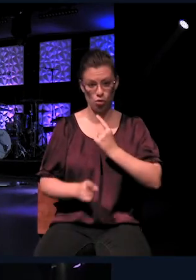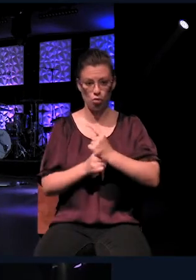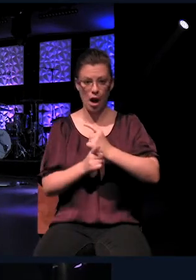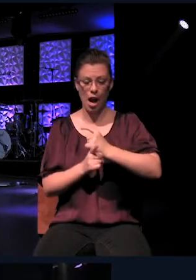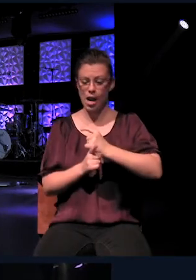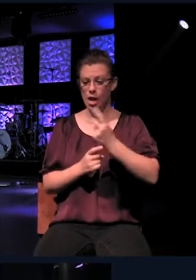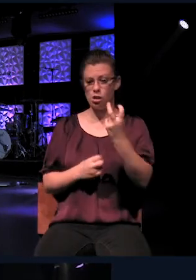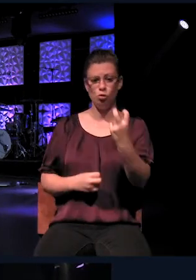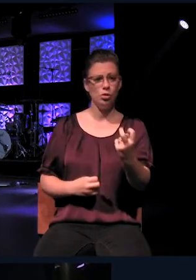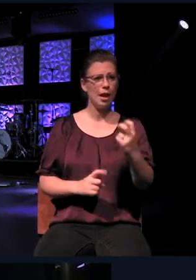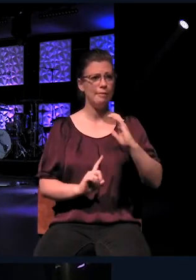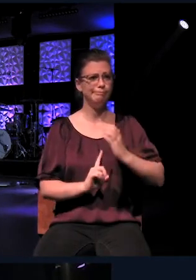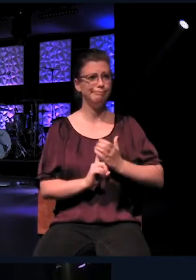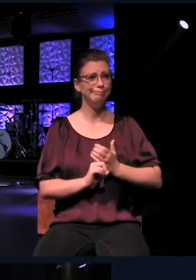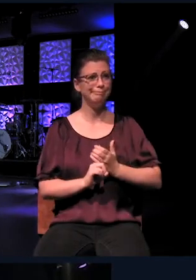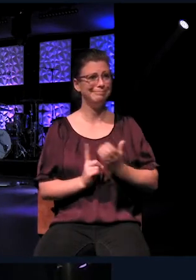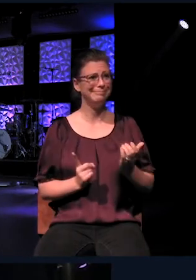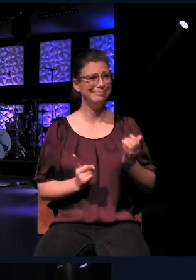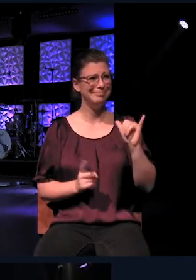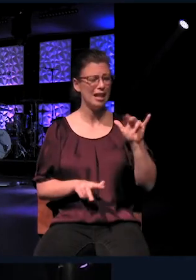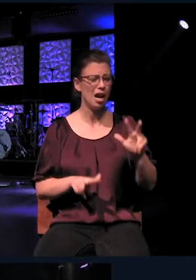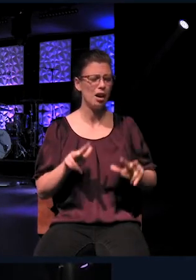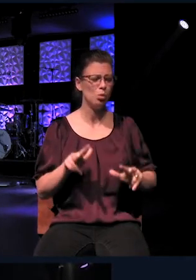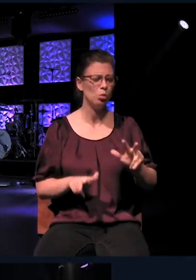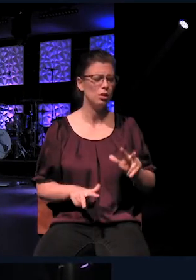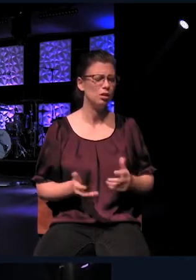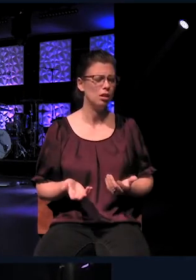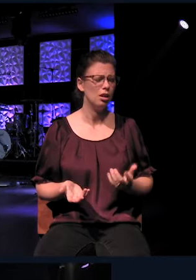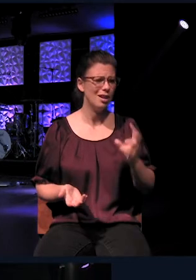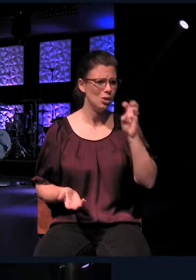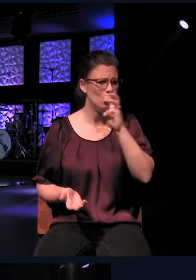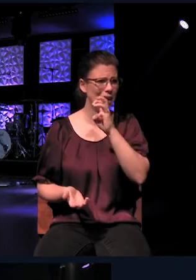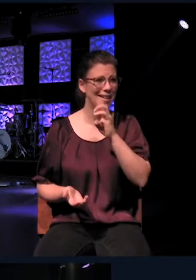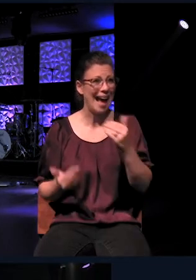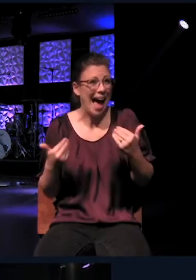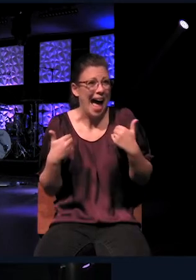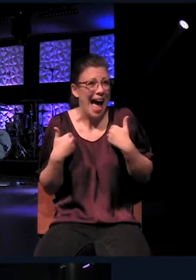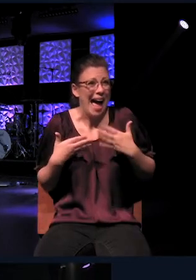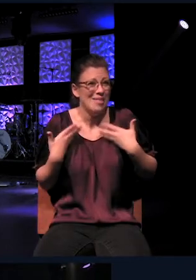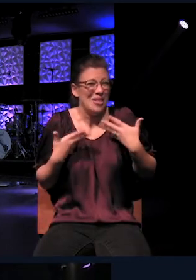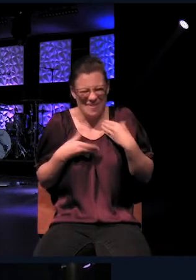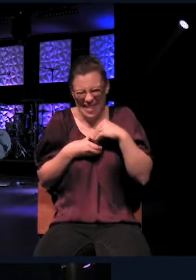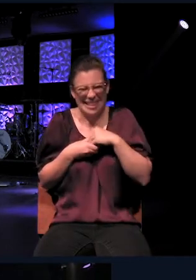good. It's awkward. It's weird. It's like, oh, I got joy. I got the joy.